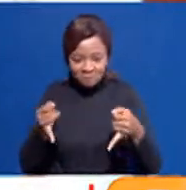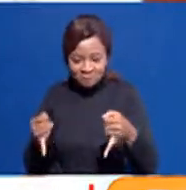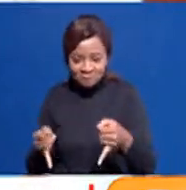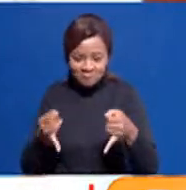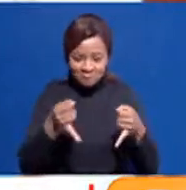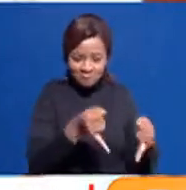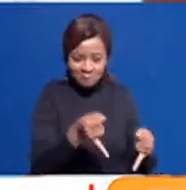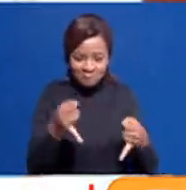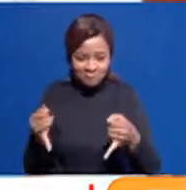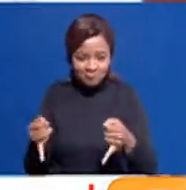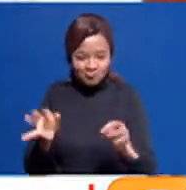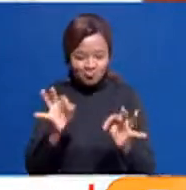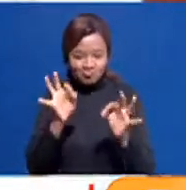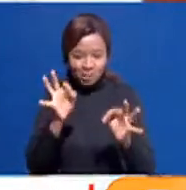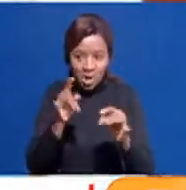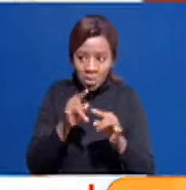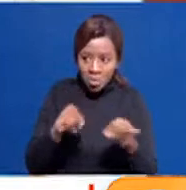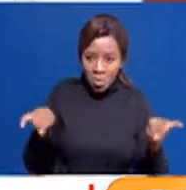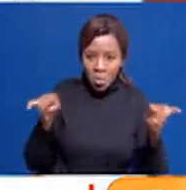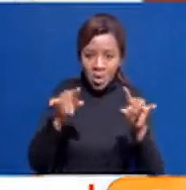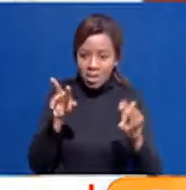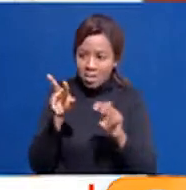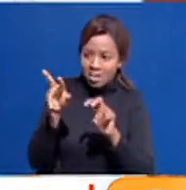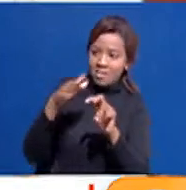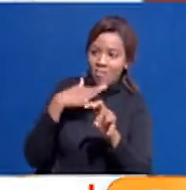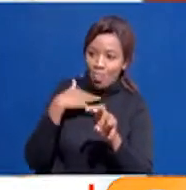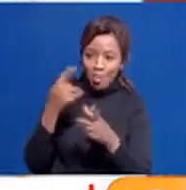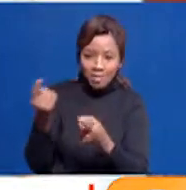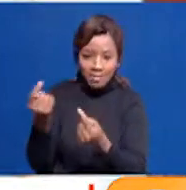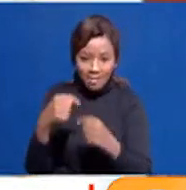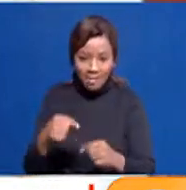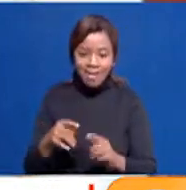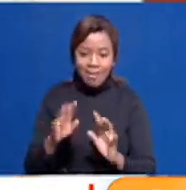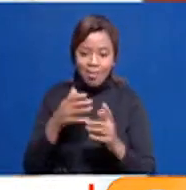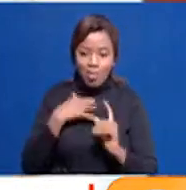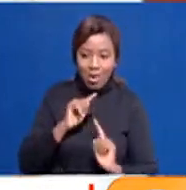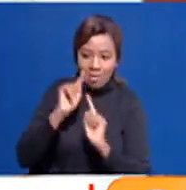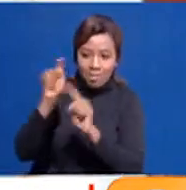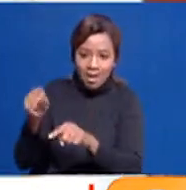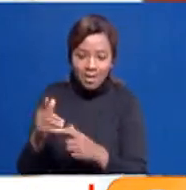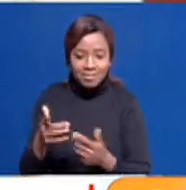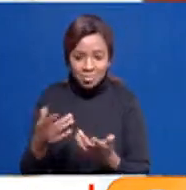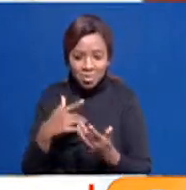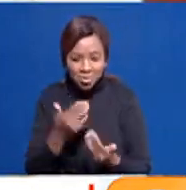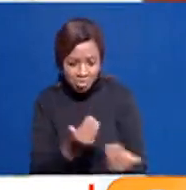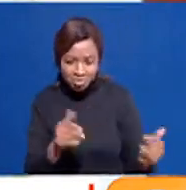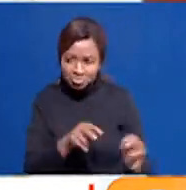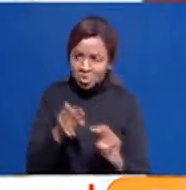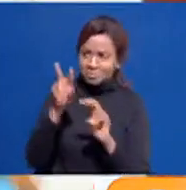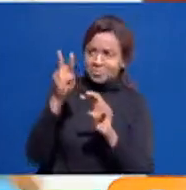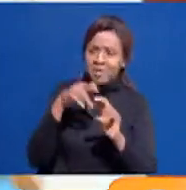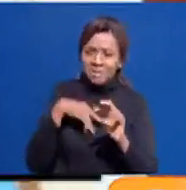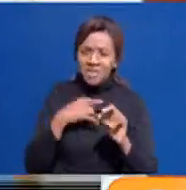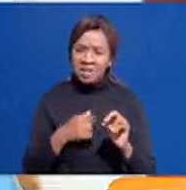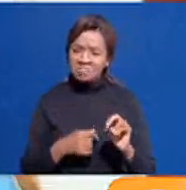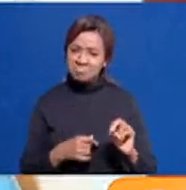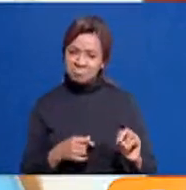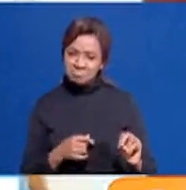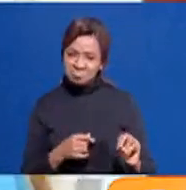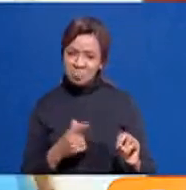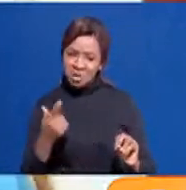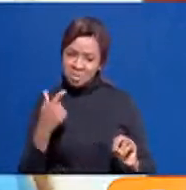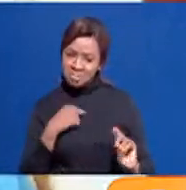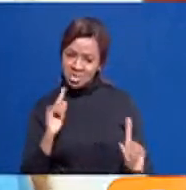that everybody was interested in, and it will really give the kids with a different able, you